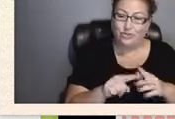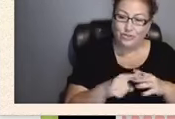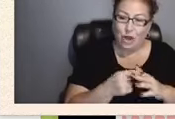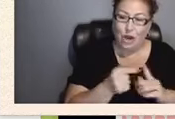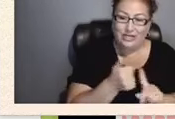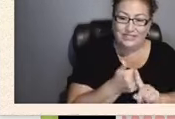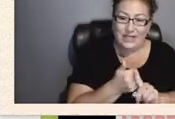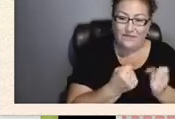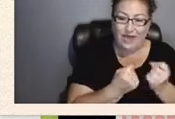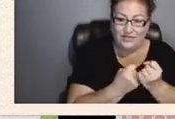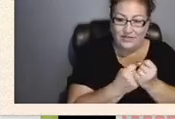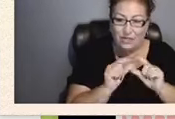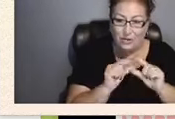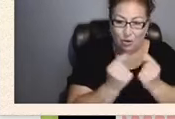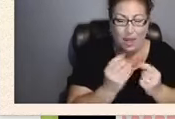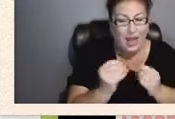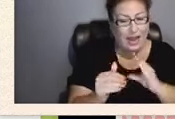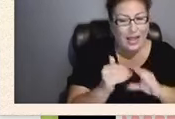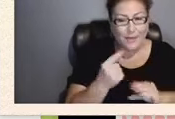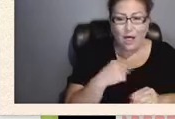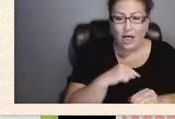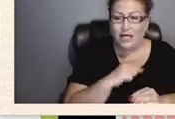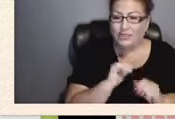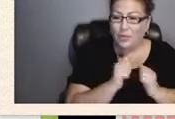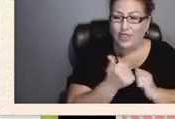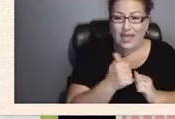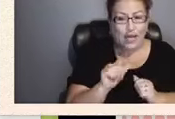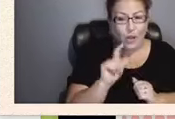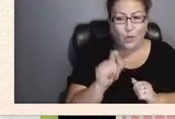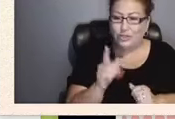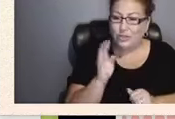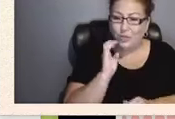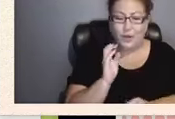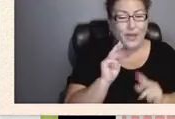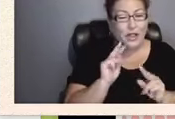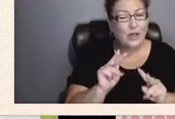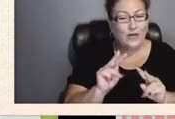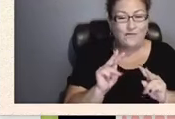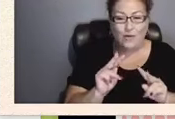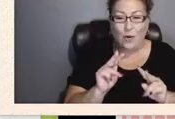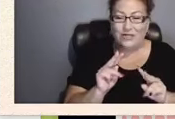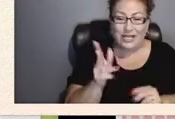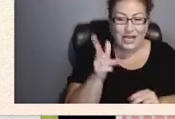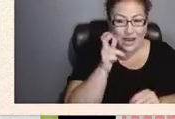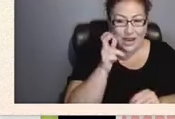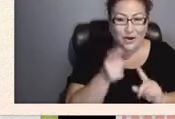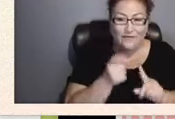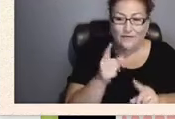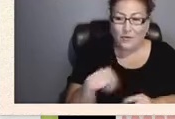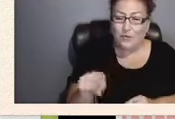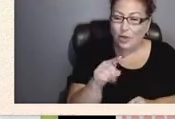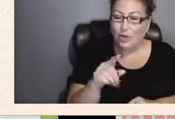and email us with any questions, and we will be looking forward to hearing from you and